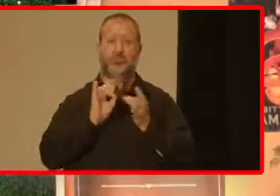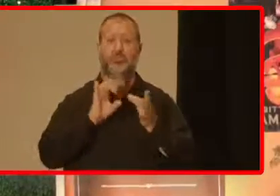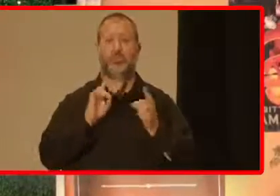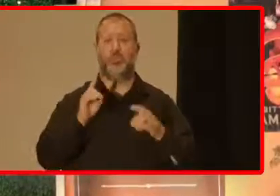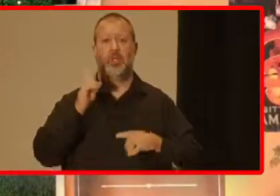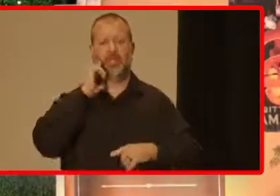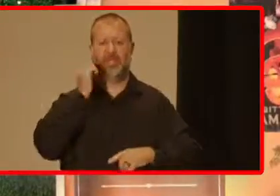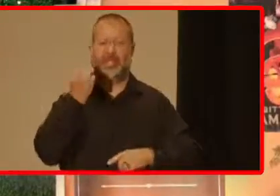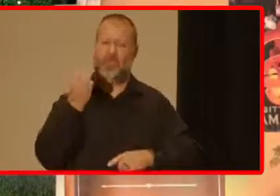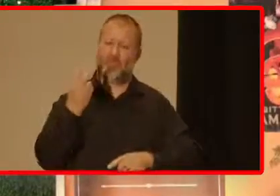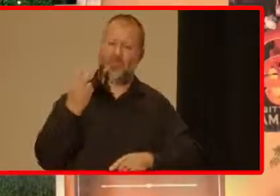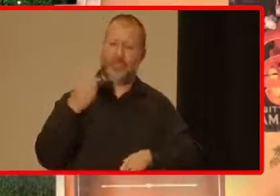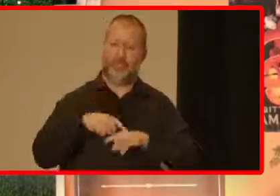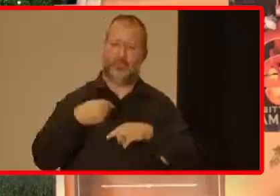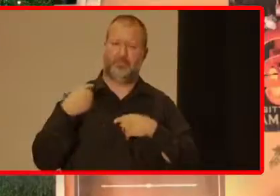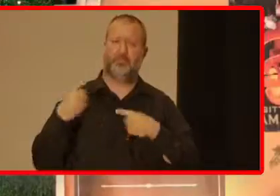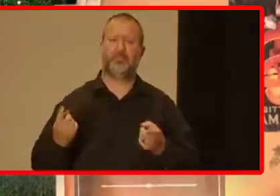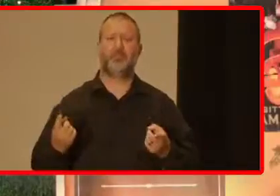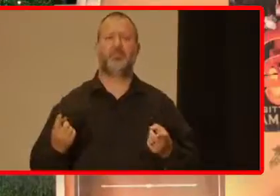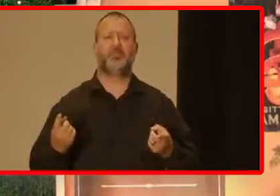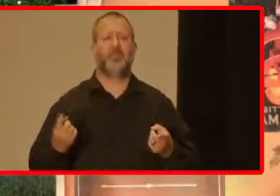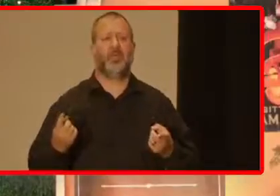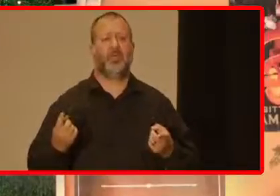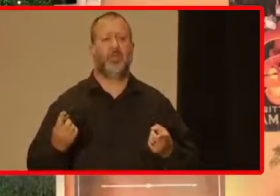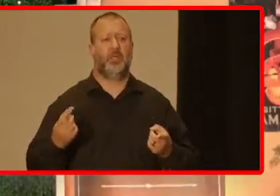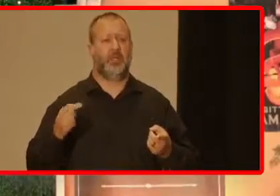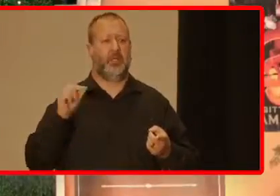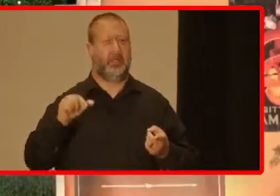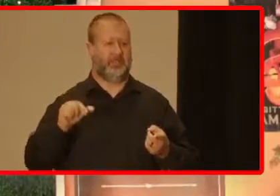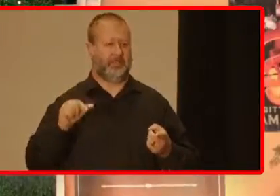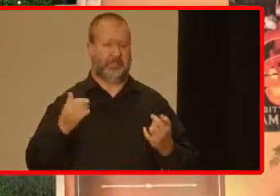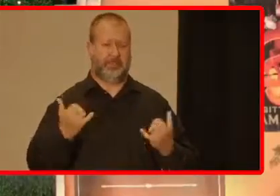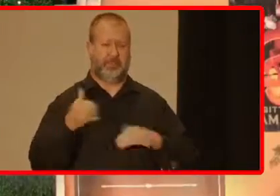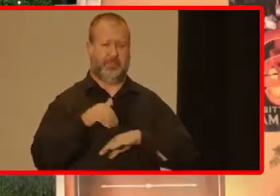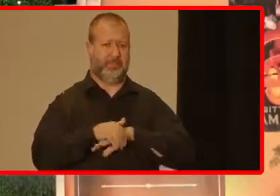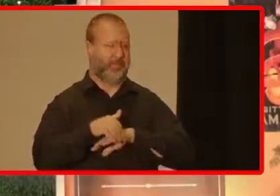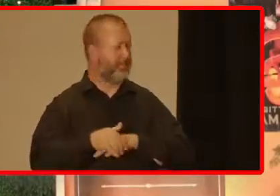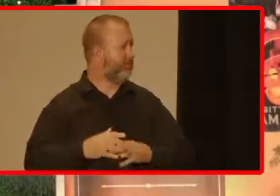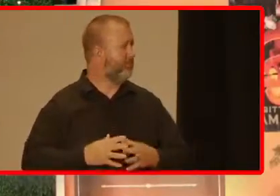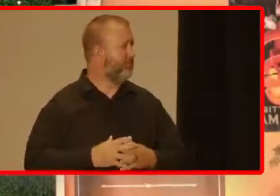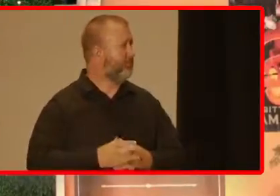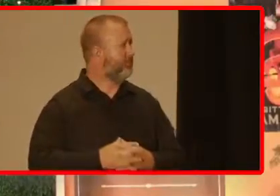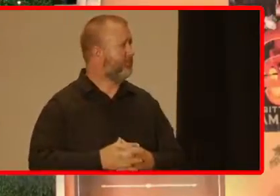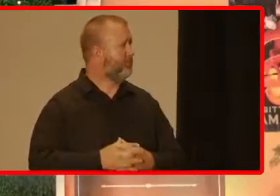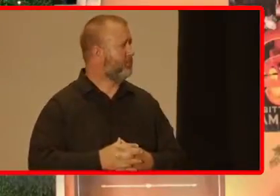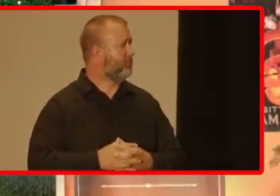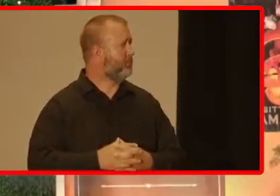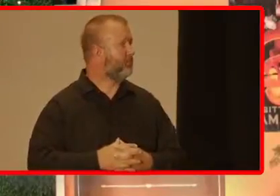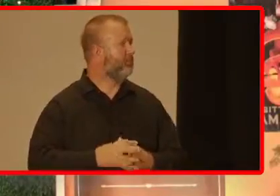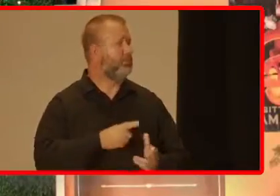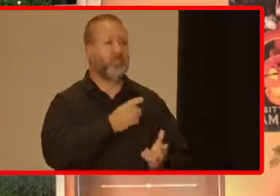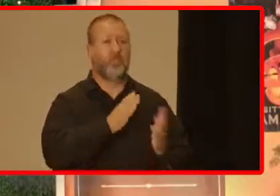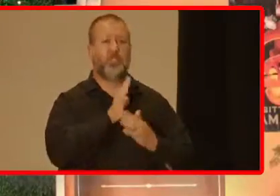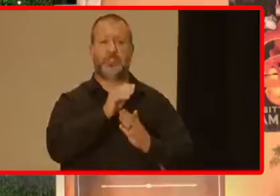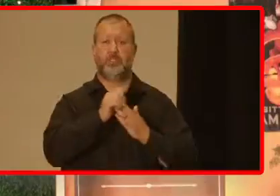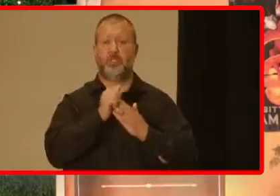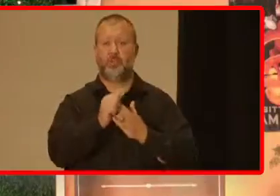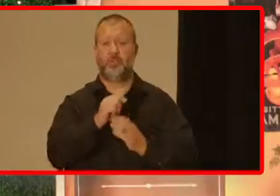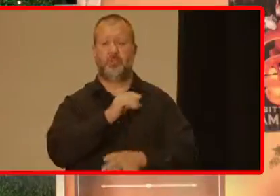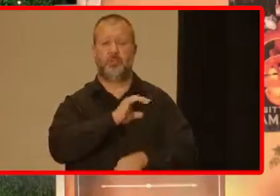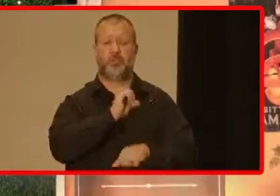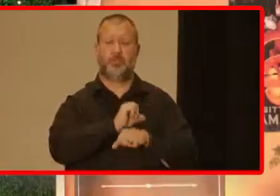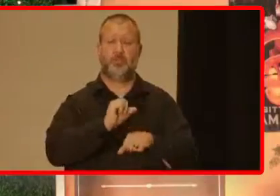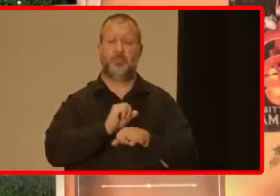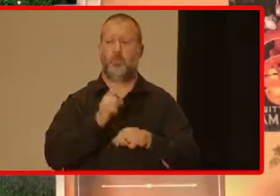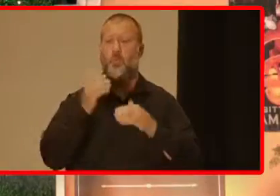said at least 10 or 12 times here this evening. But through his leadership,